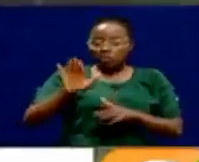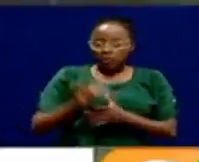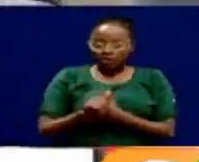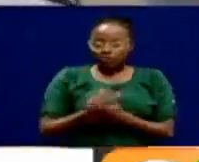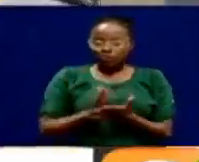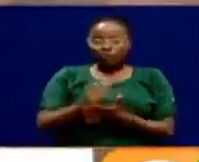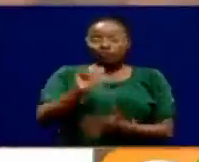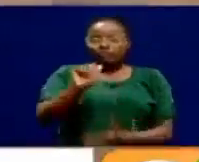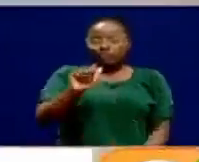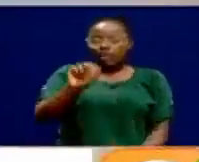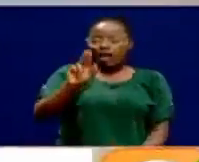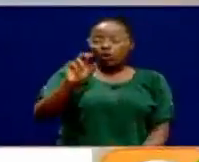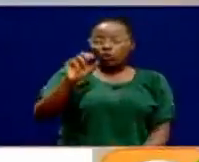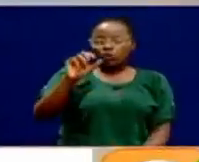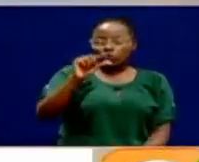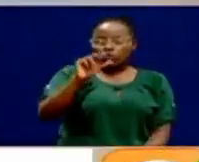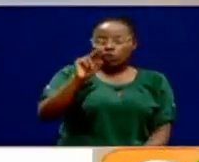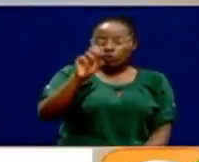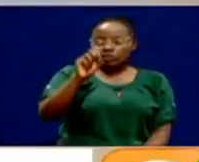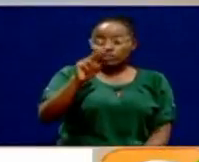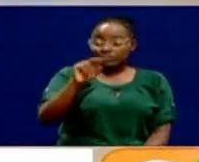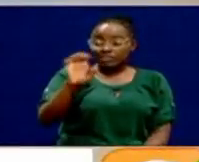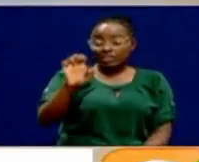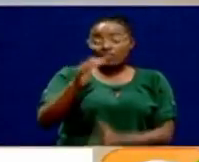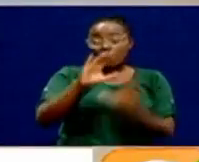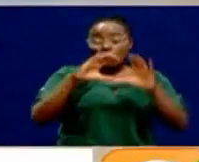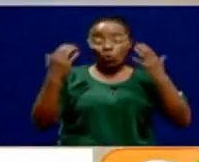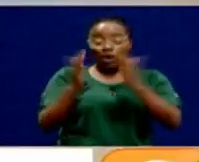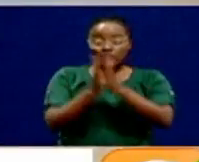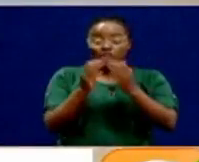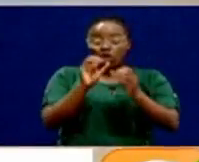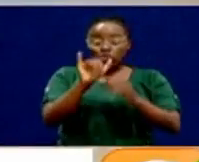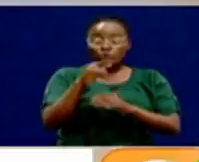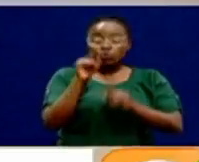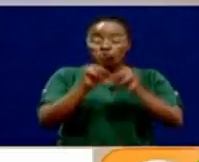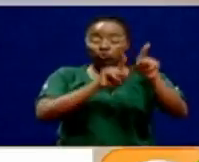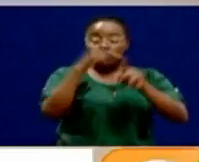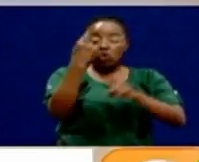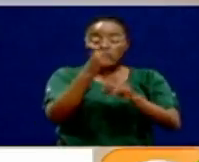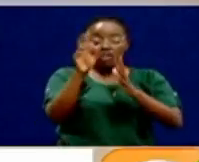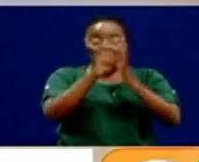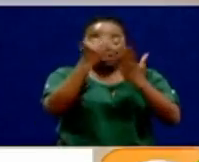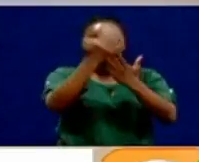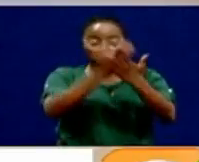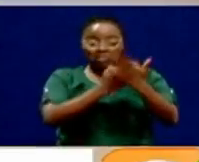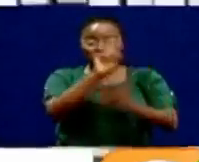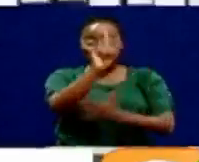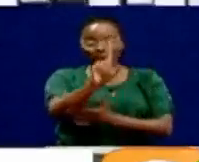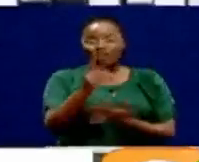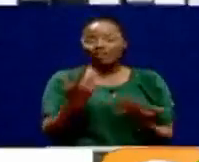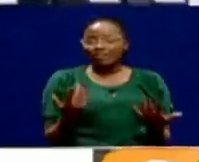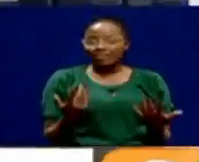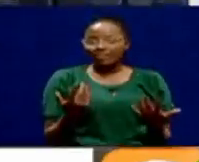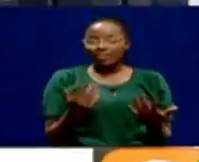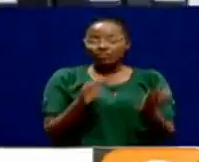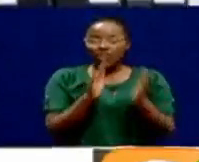St. Augustine, and I quote, "The world is a book, and those who do not travel read only a page," end of quote,